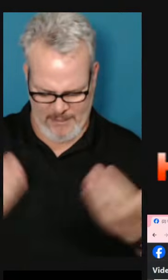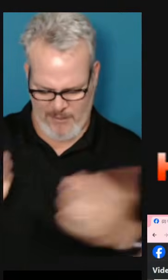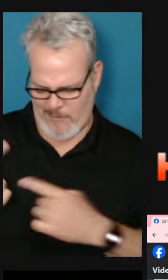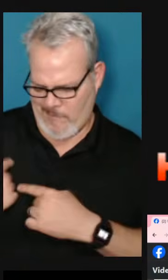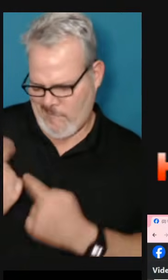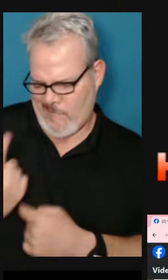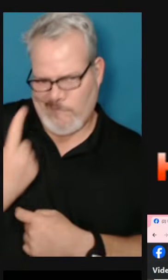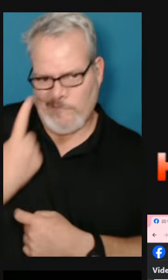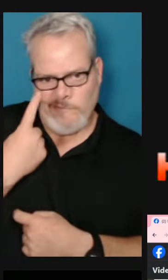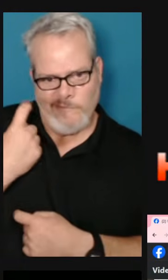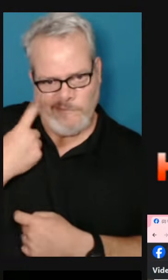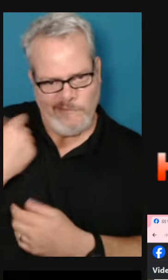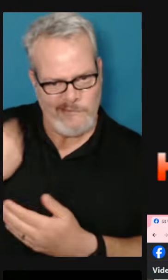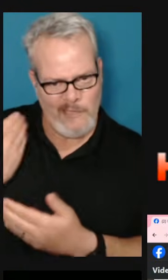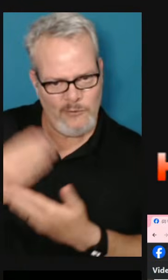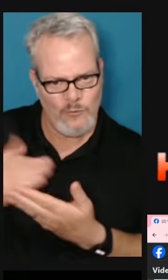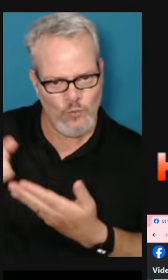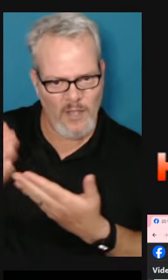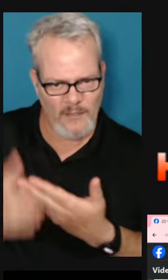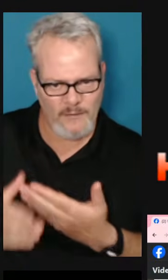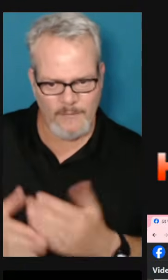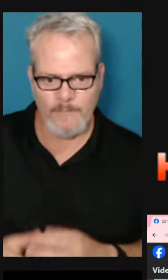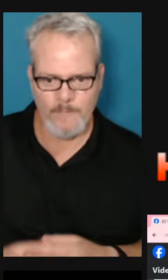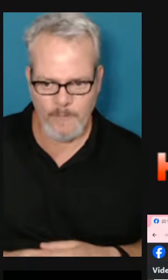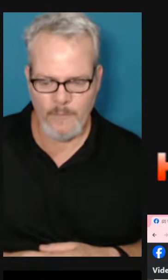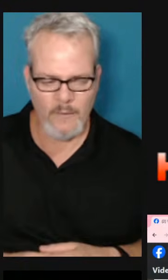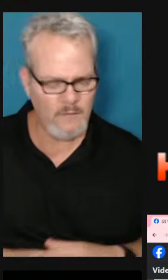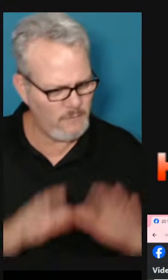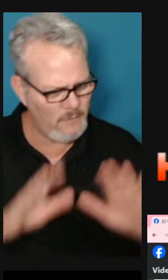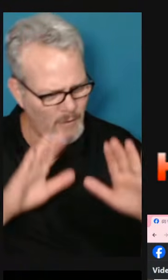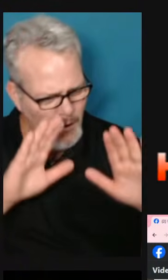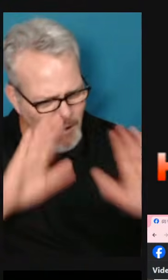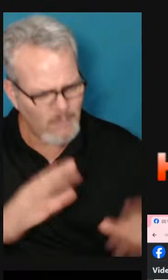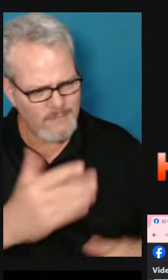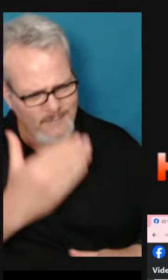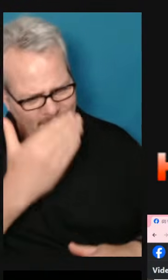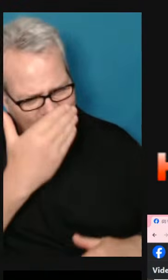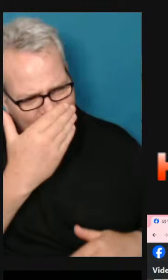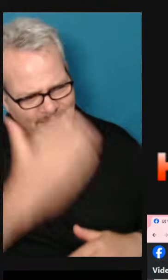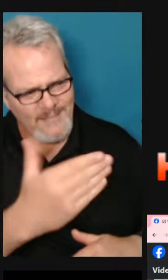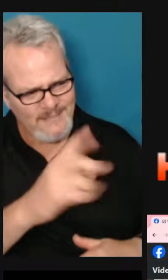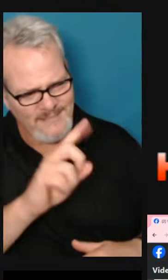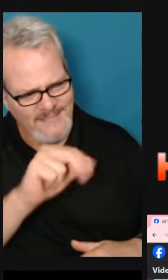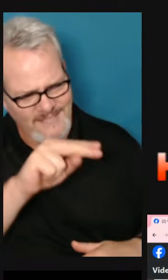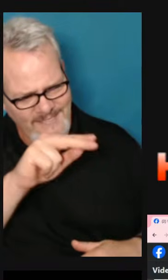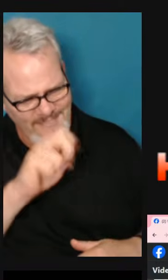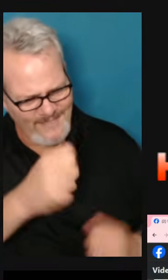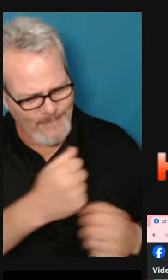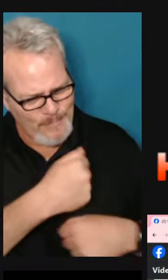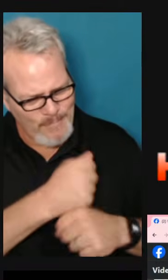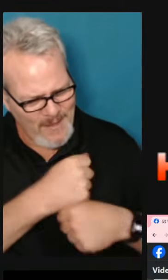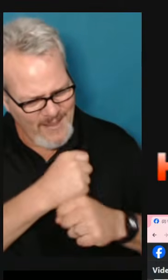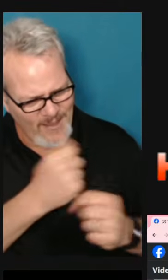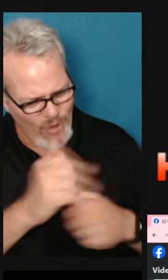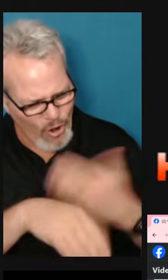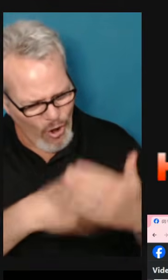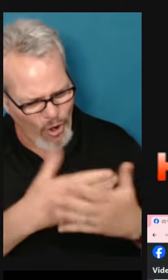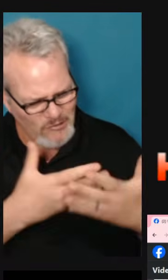Yep. So awesome. All right. Thanks for compiling all that, Dane. Yeah. Maybe now we'll keep going and try